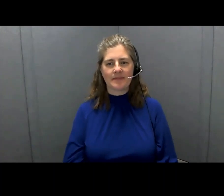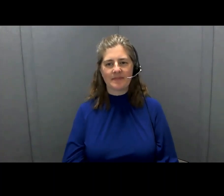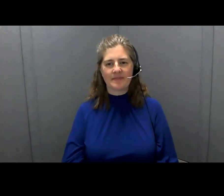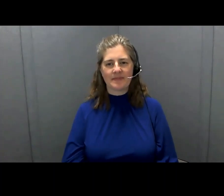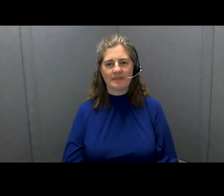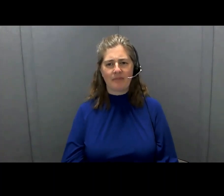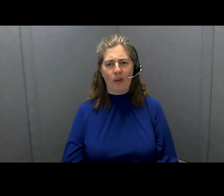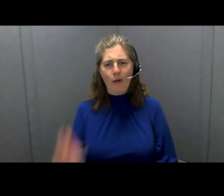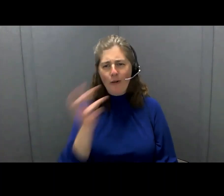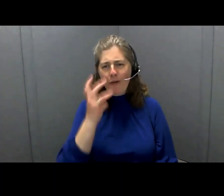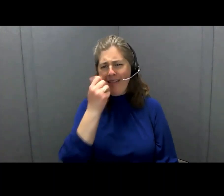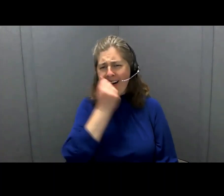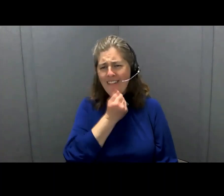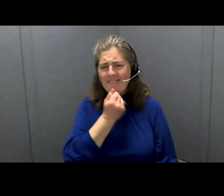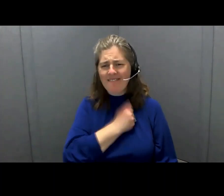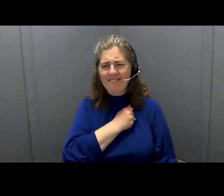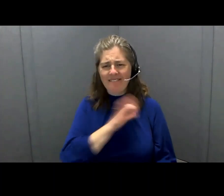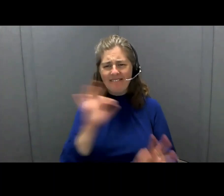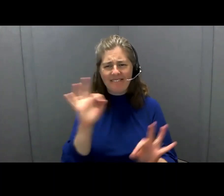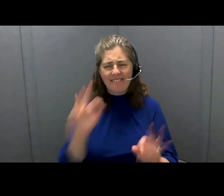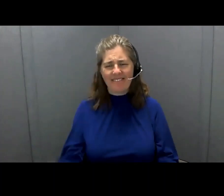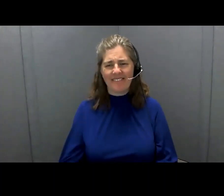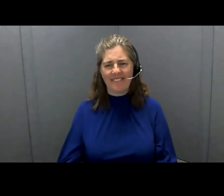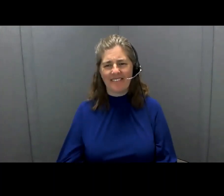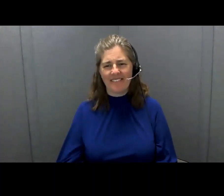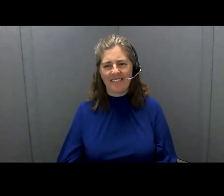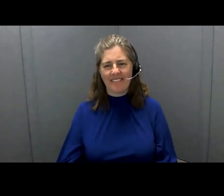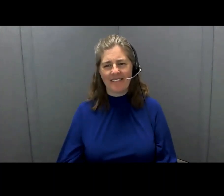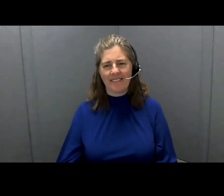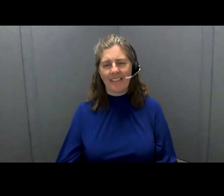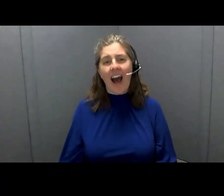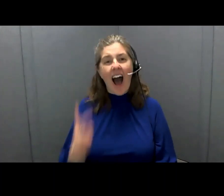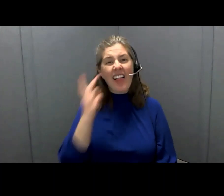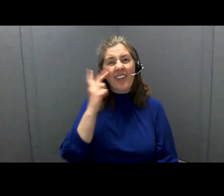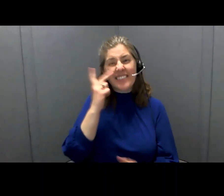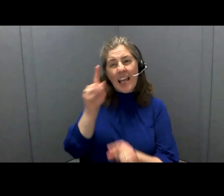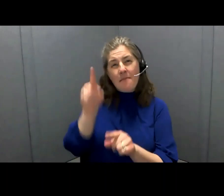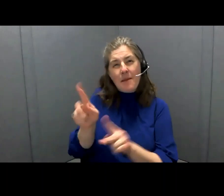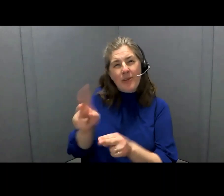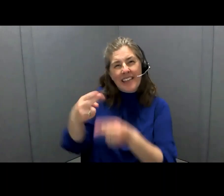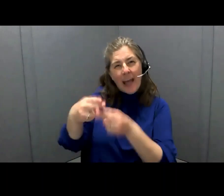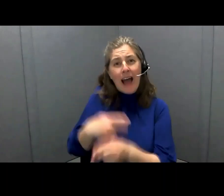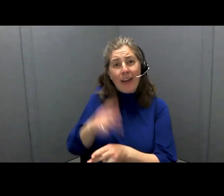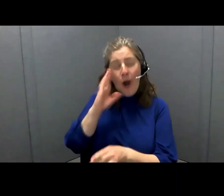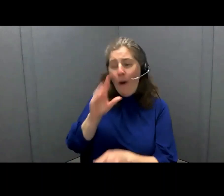I love it. I love seeing people that I know too. Hi, Joyce.